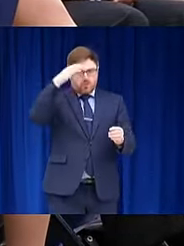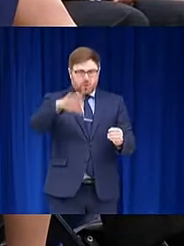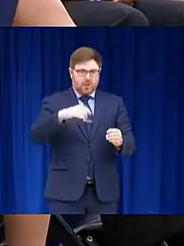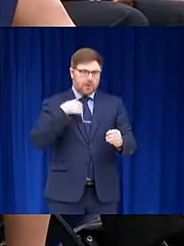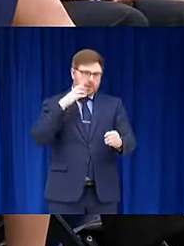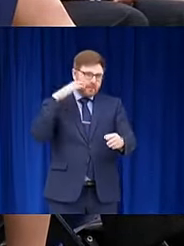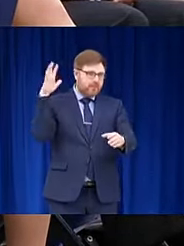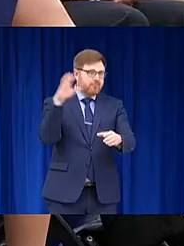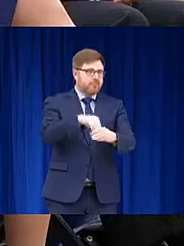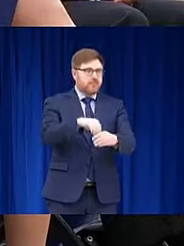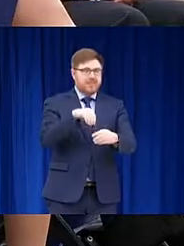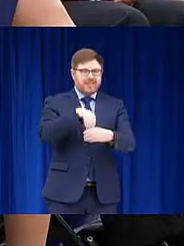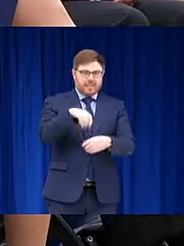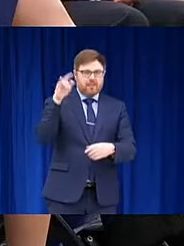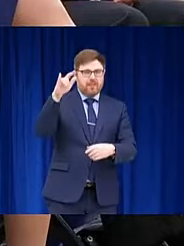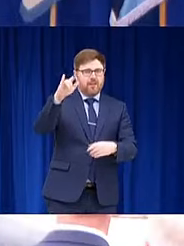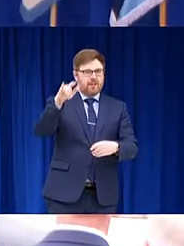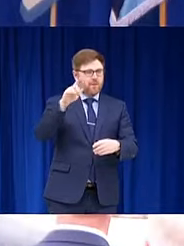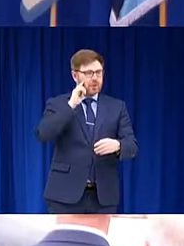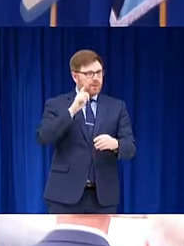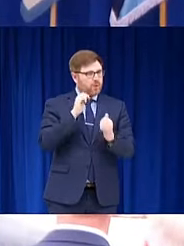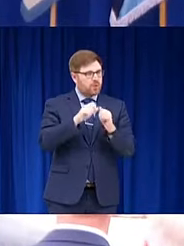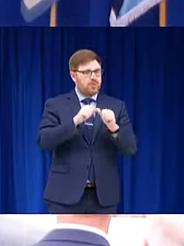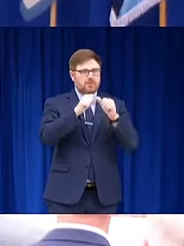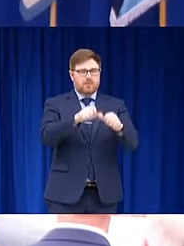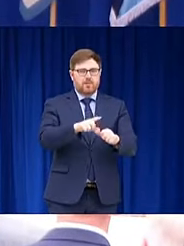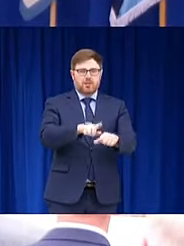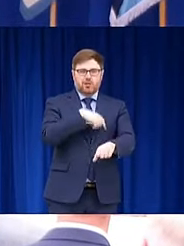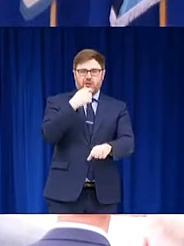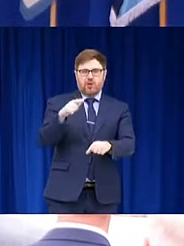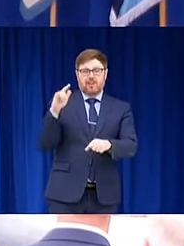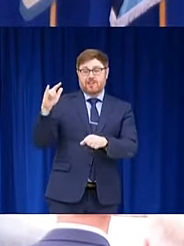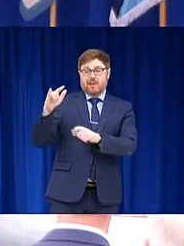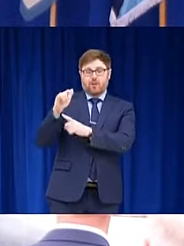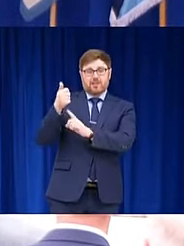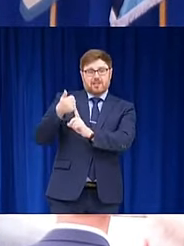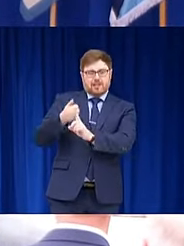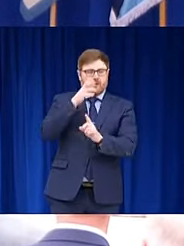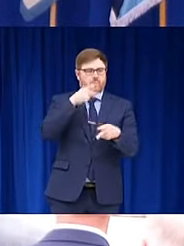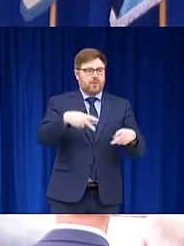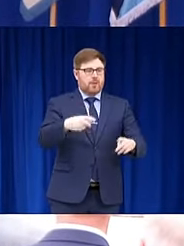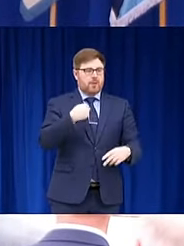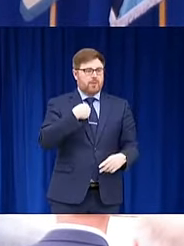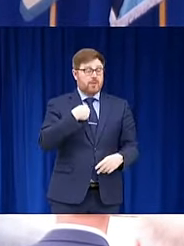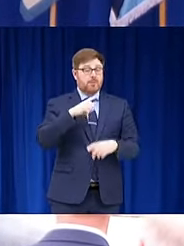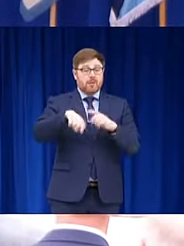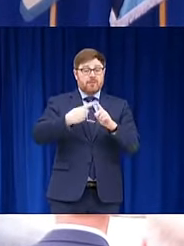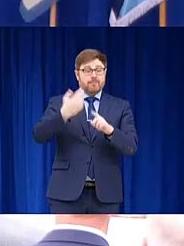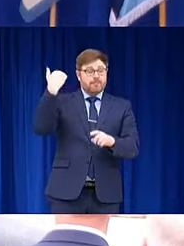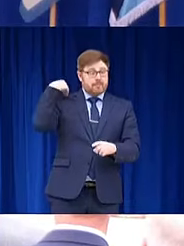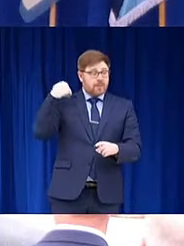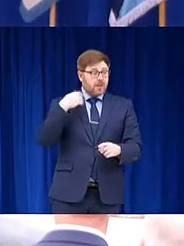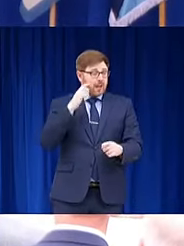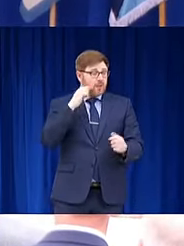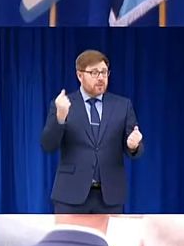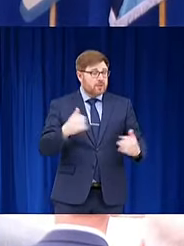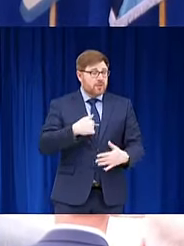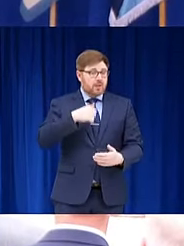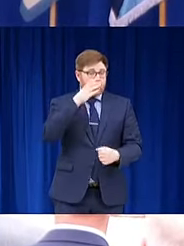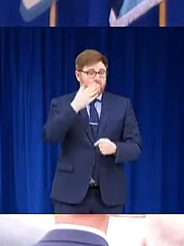Force will allow me. But there was a time when I was terrified of losing my job because of who I